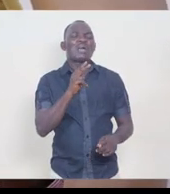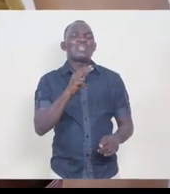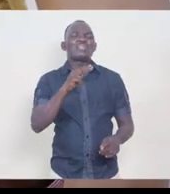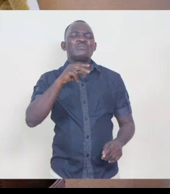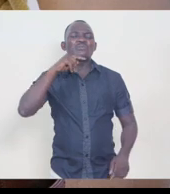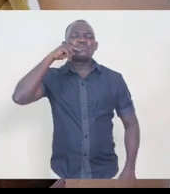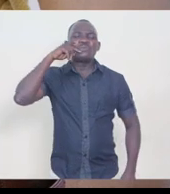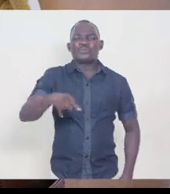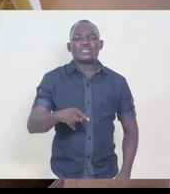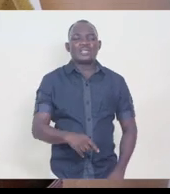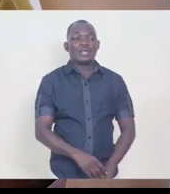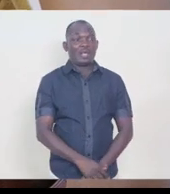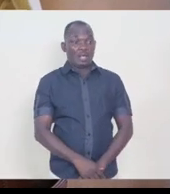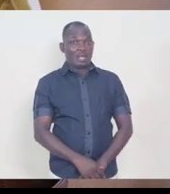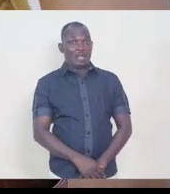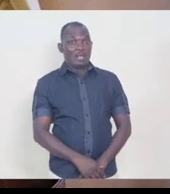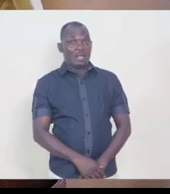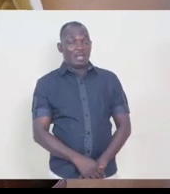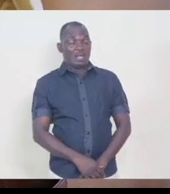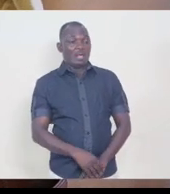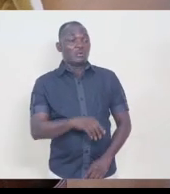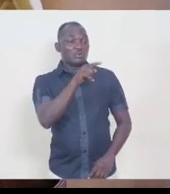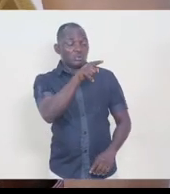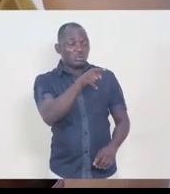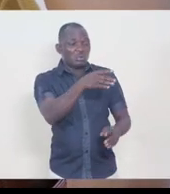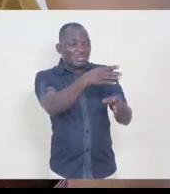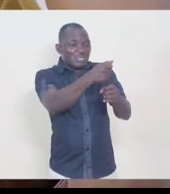ever heard. And with the right coaching